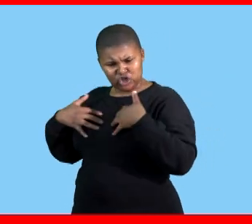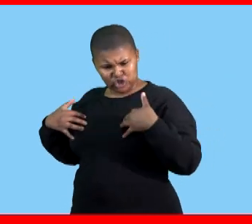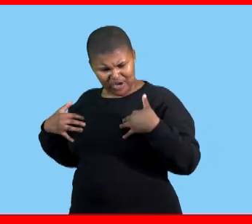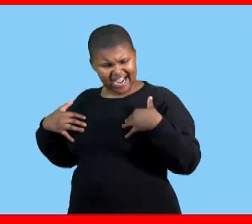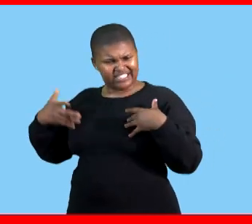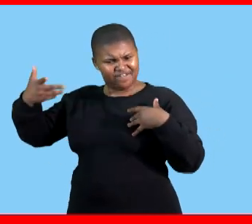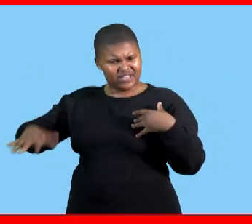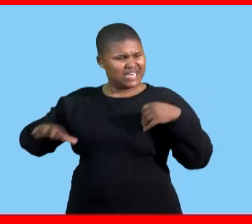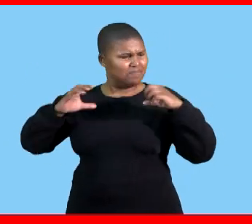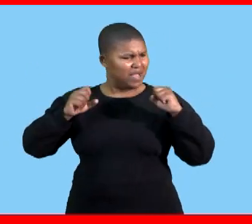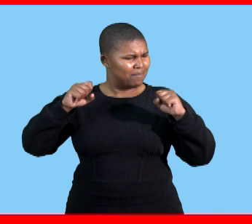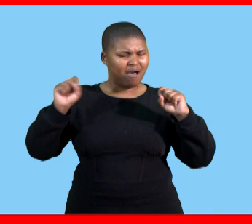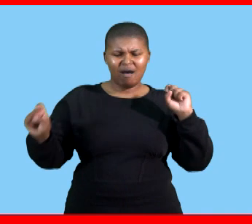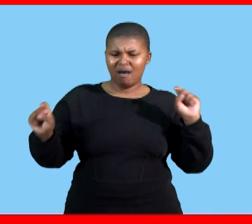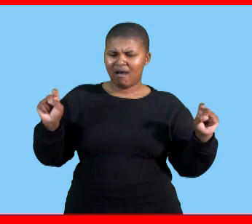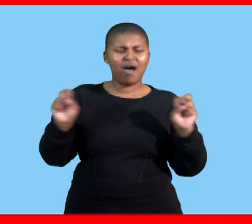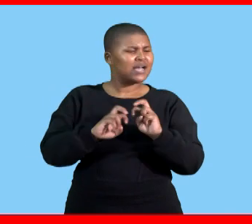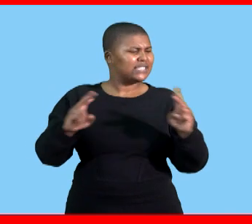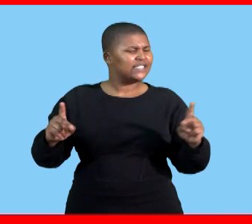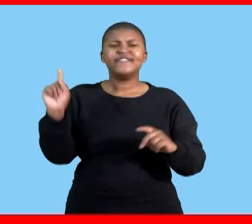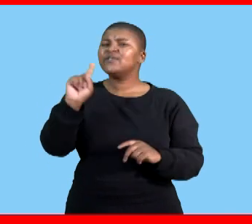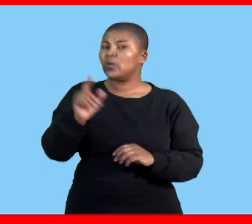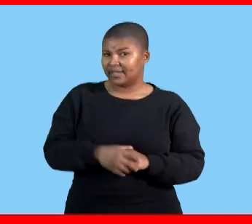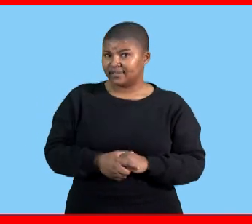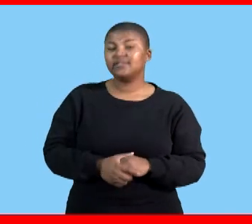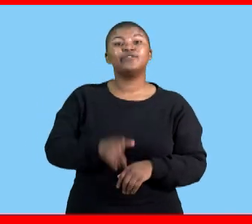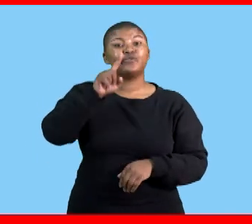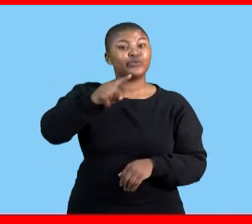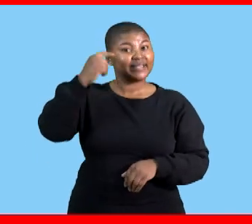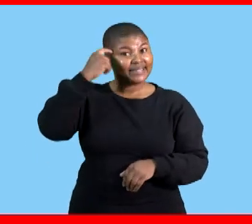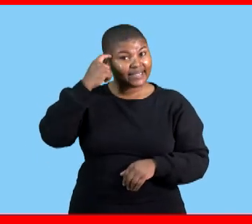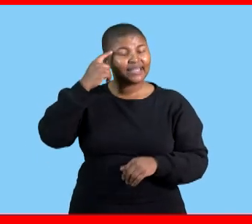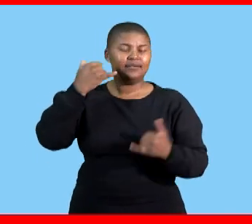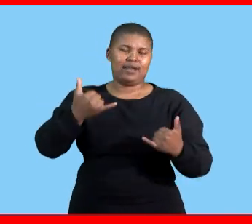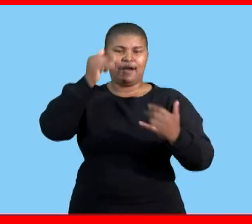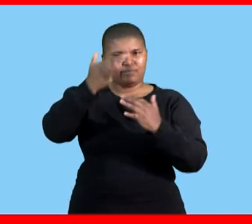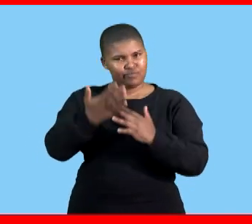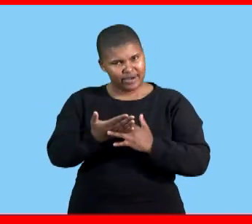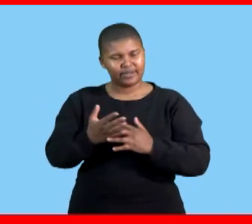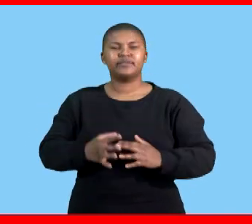earlier? As you are thinking about it, let's go to an ad break.